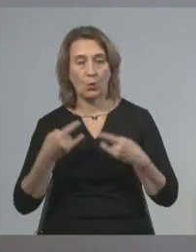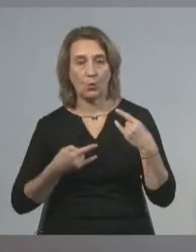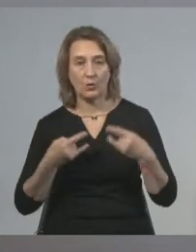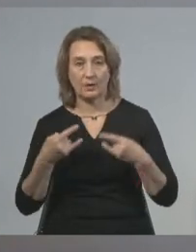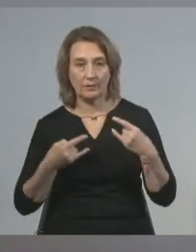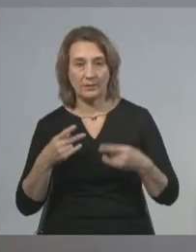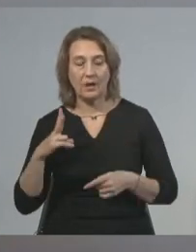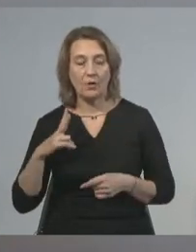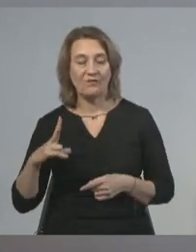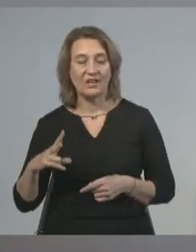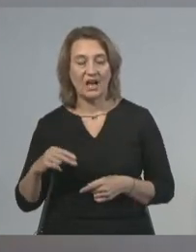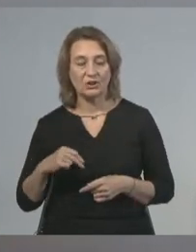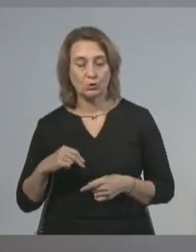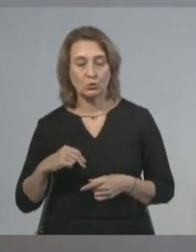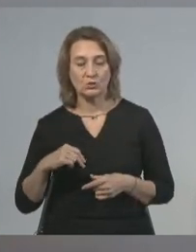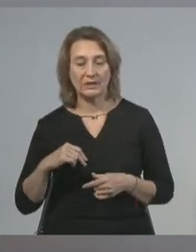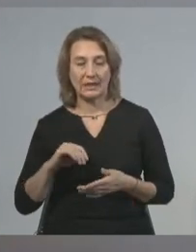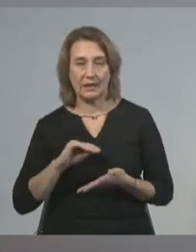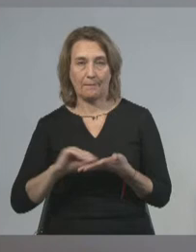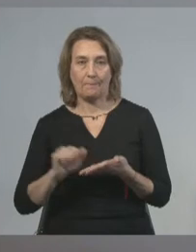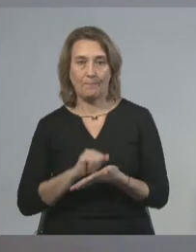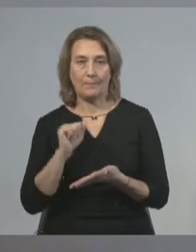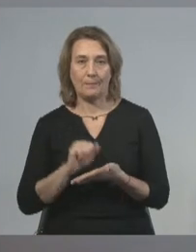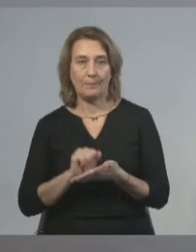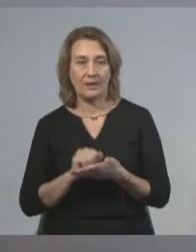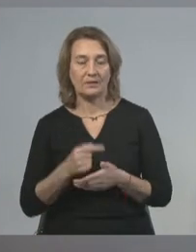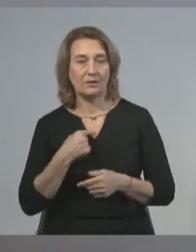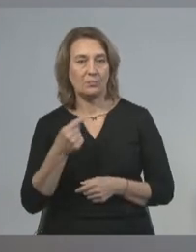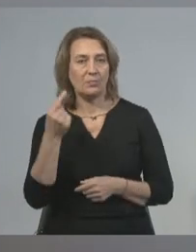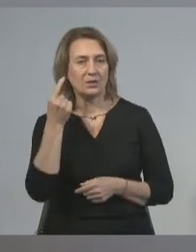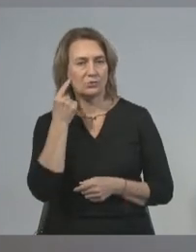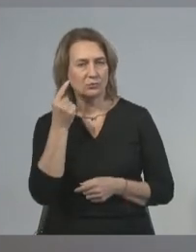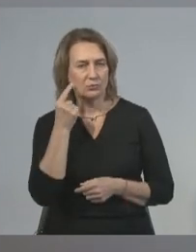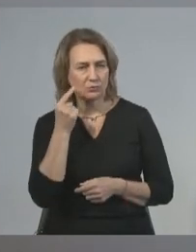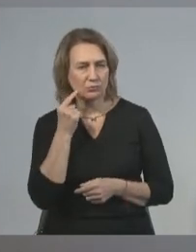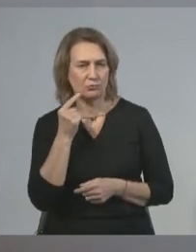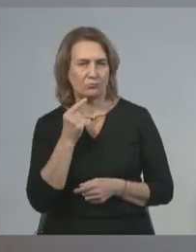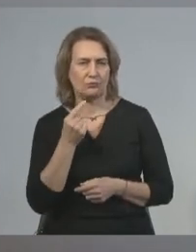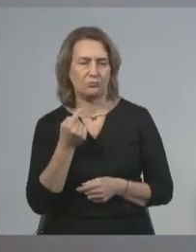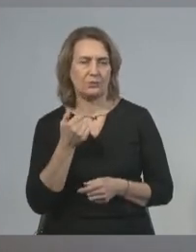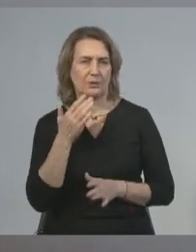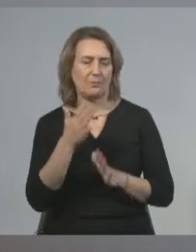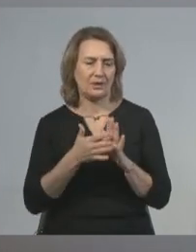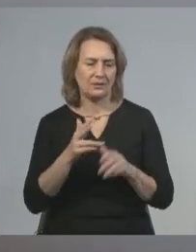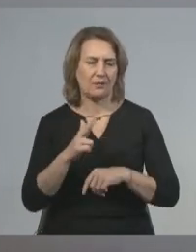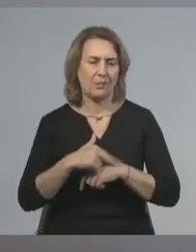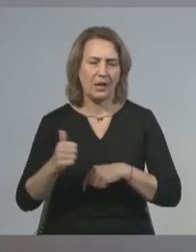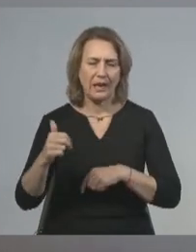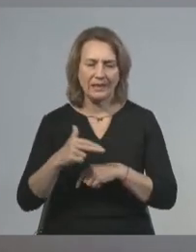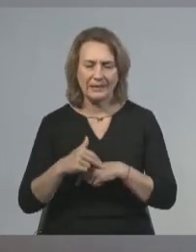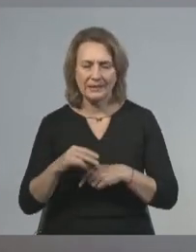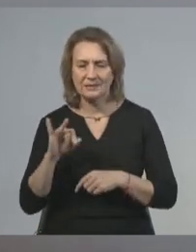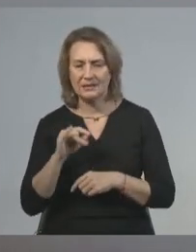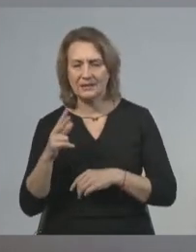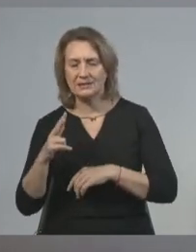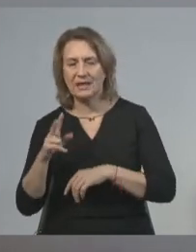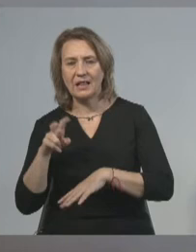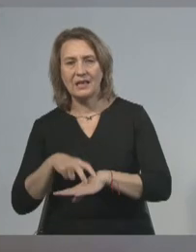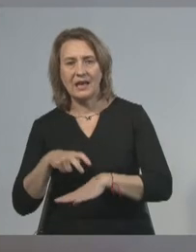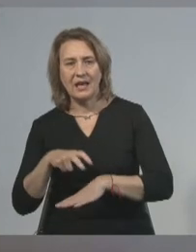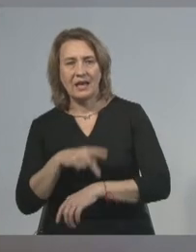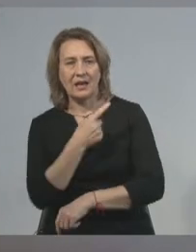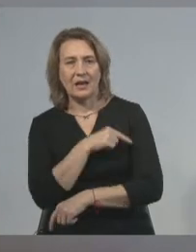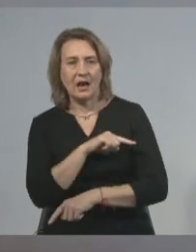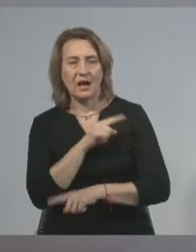sources sound bites also from police from hospital from psychologists